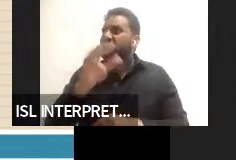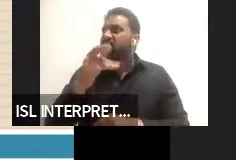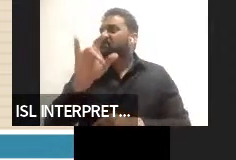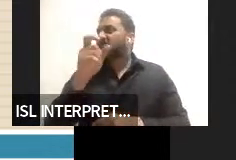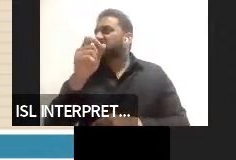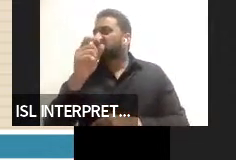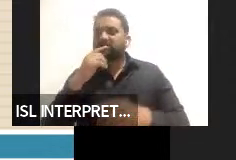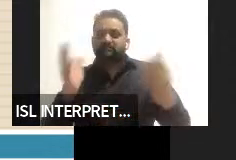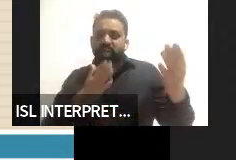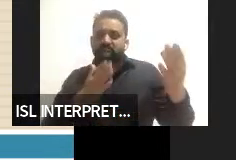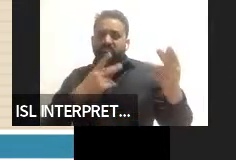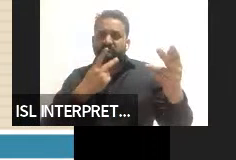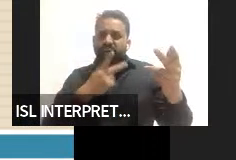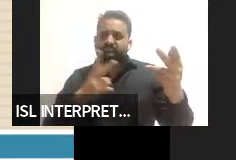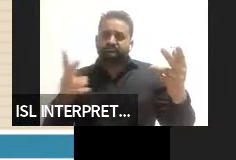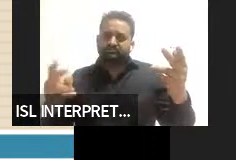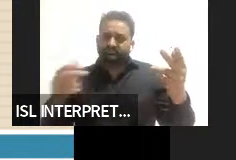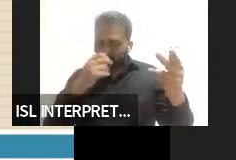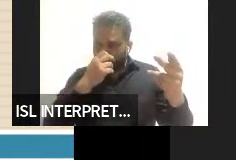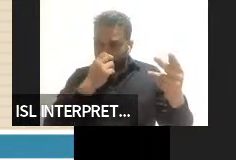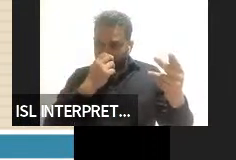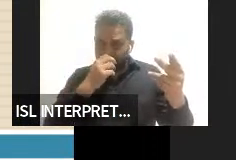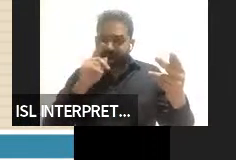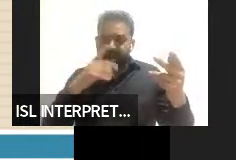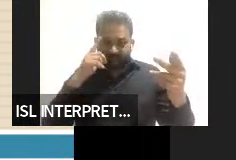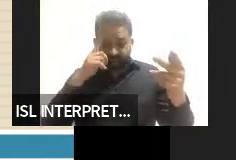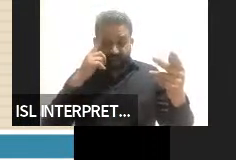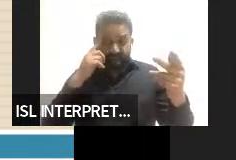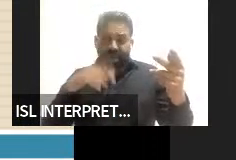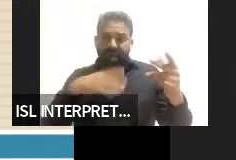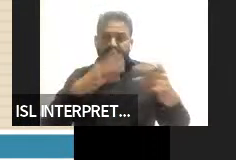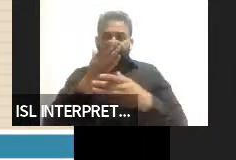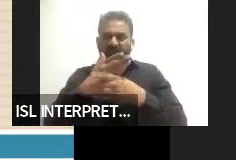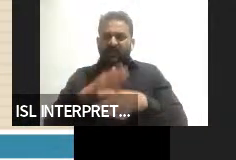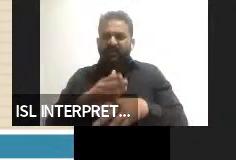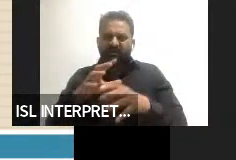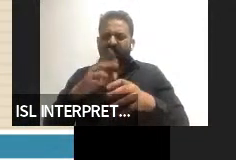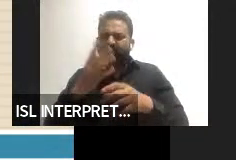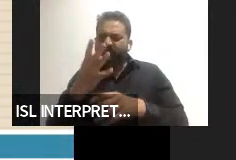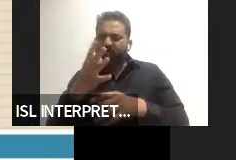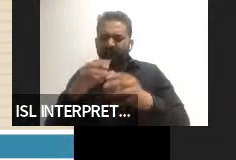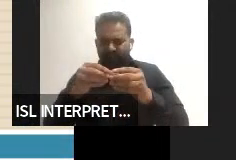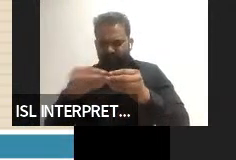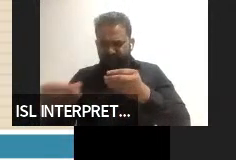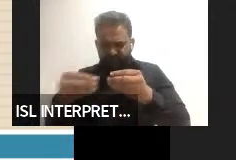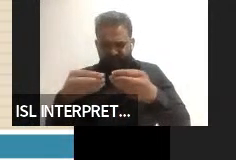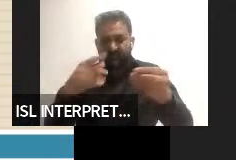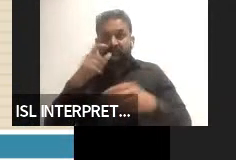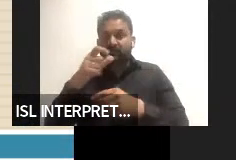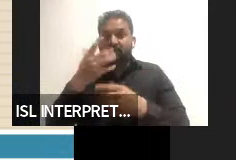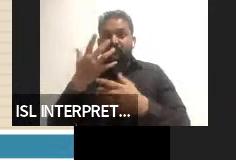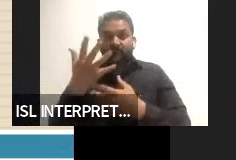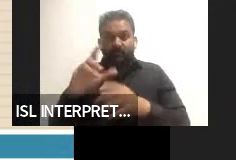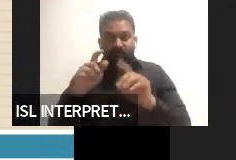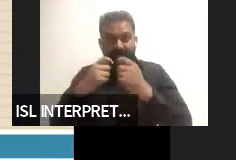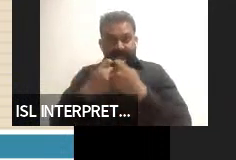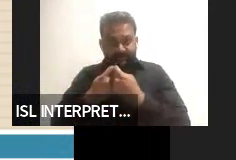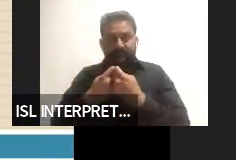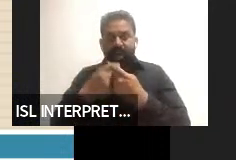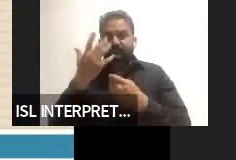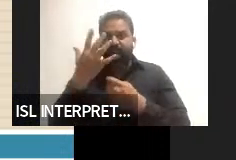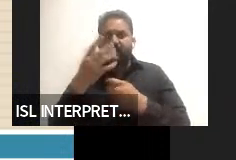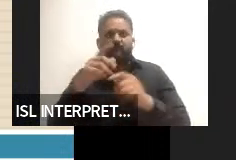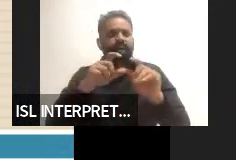with all the authorities, and just randomly divide into 4 or 5 parts. If you have 5 members, randomly divide into